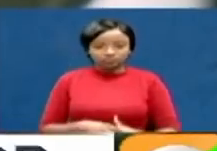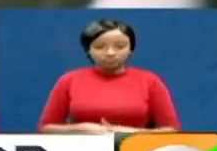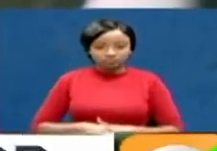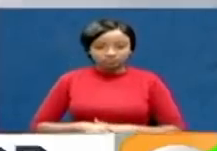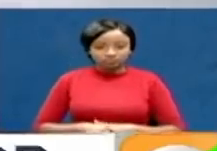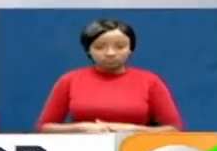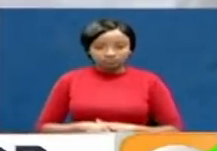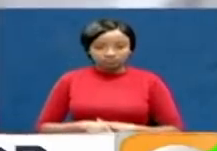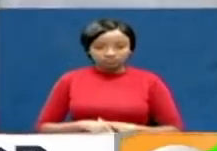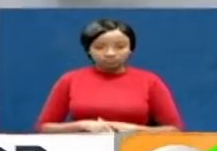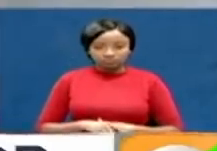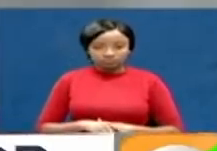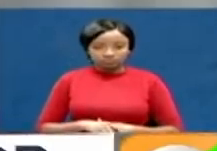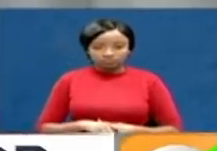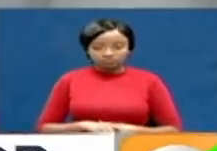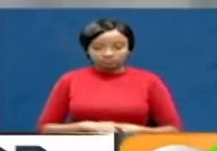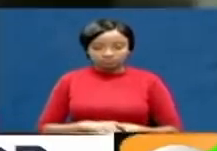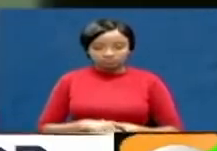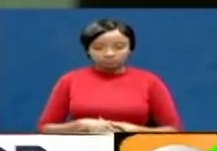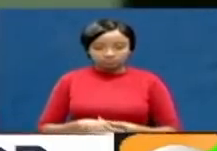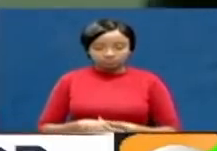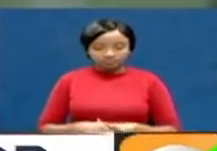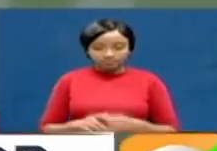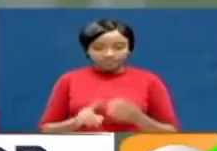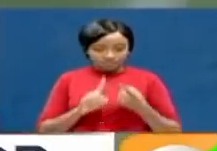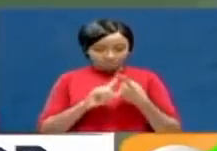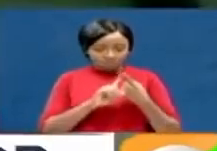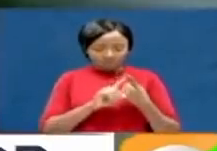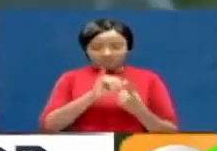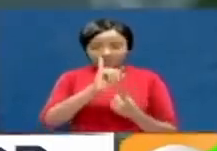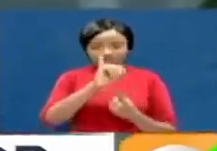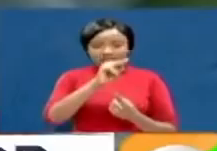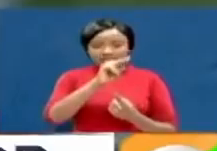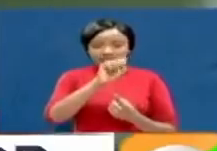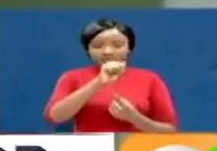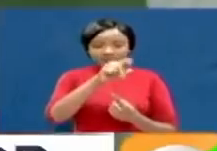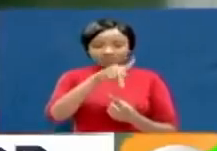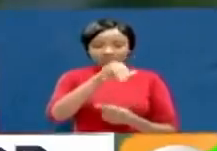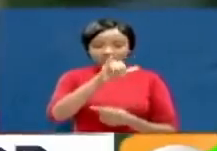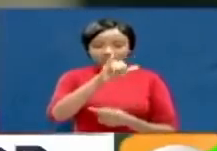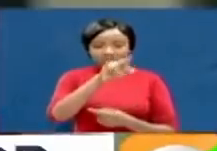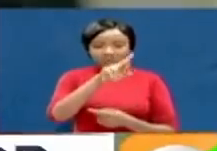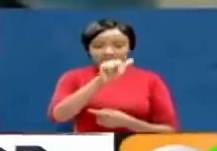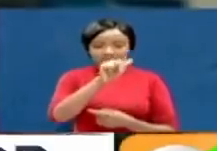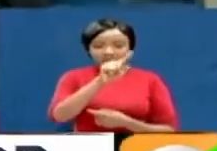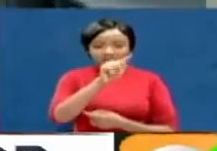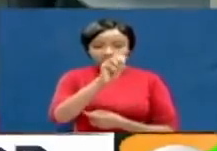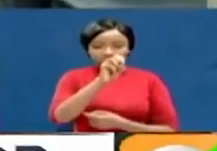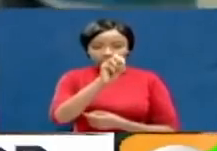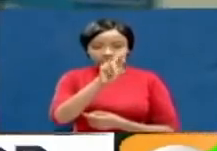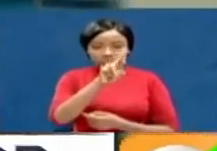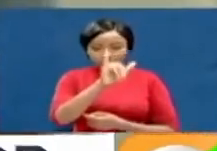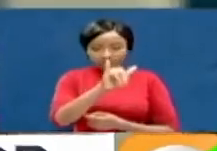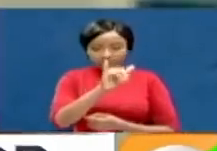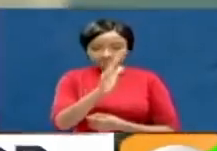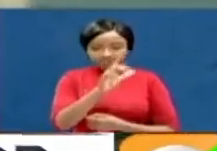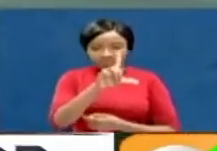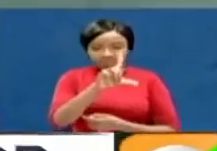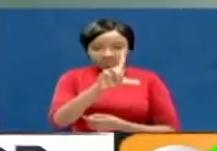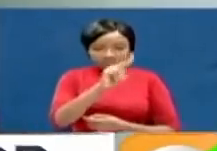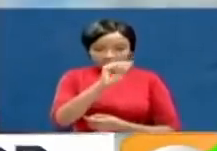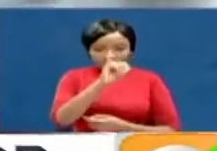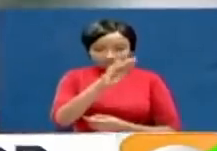This limb, called the inspiratory limb, it has a valve system, which is around here. So what it does, when you are